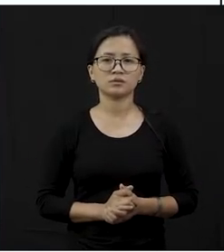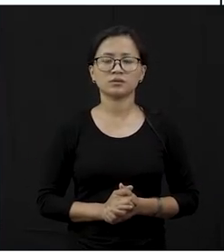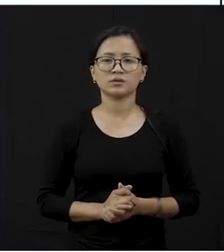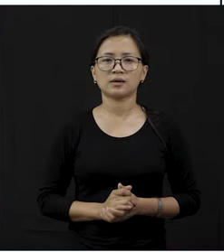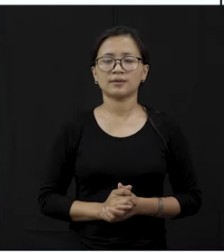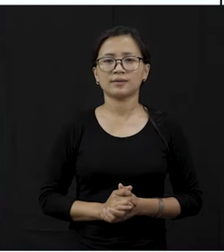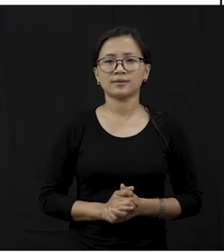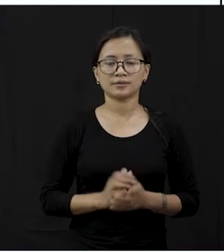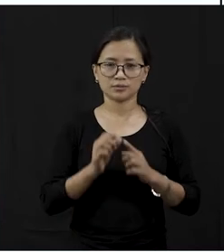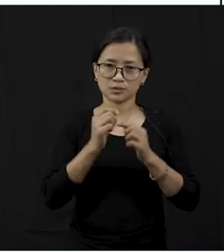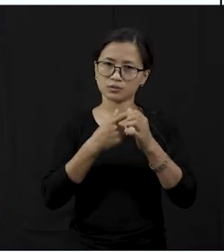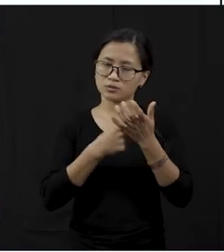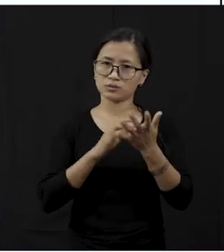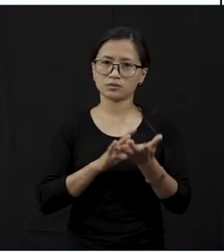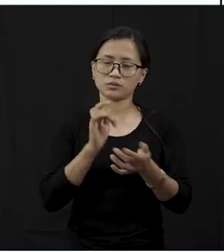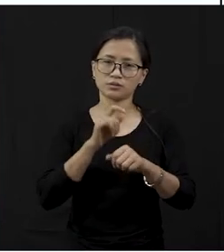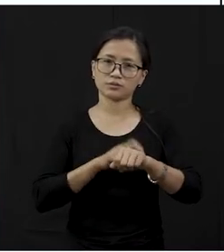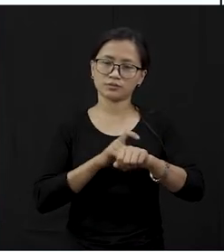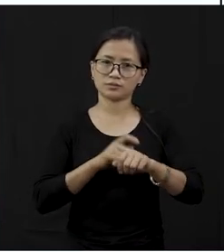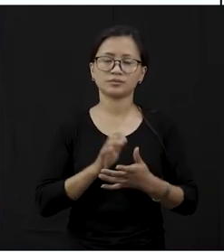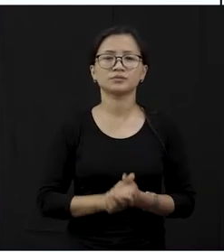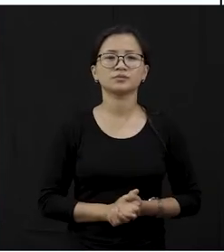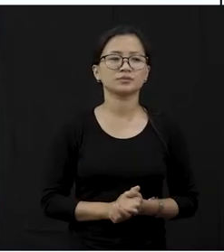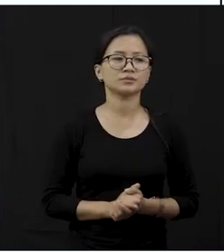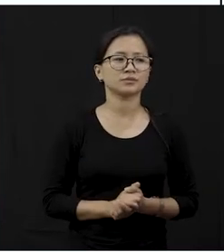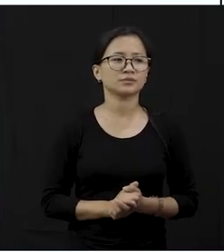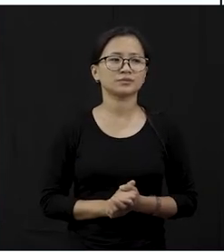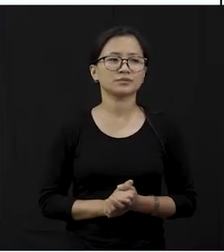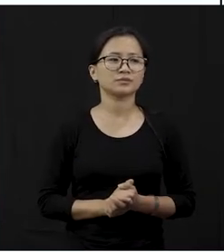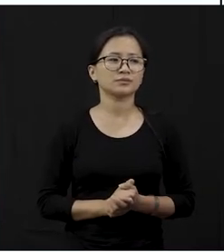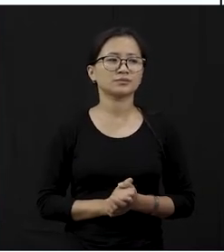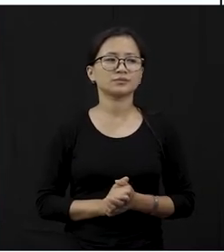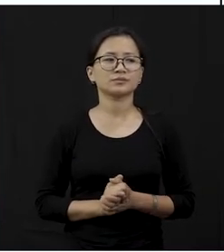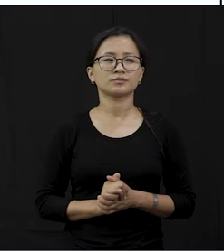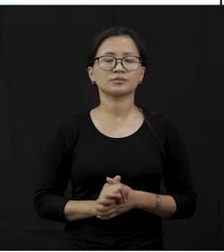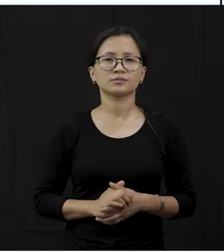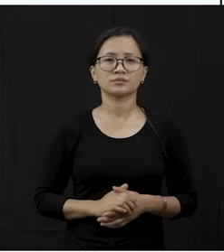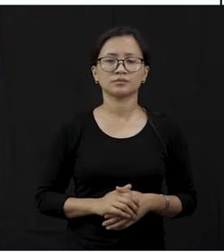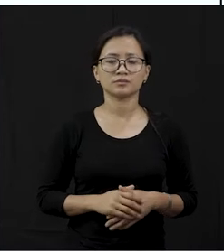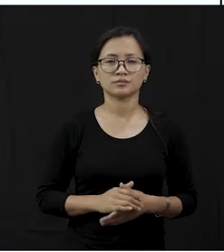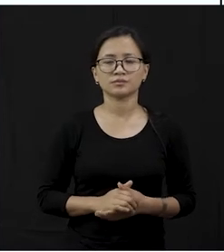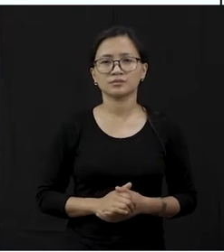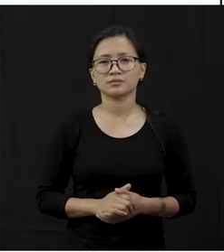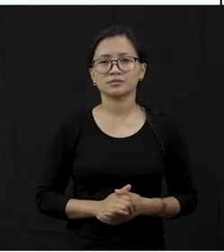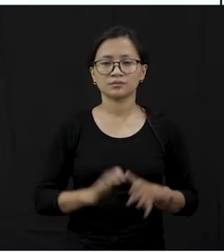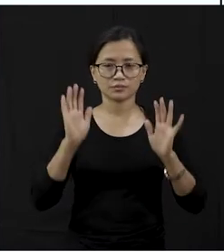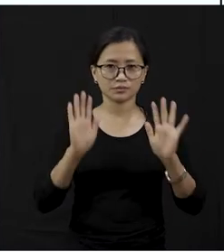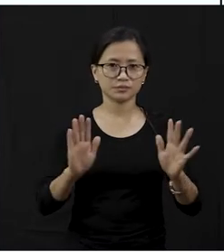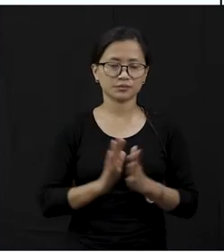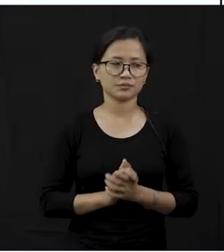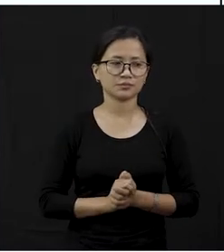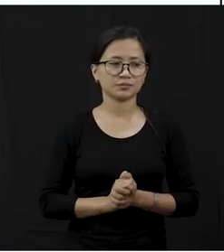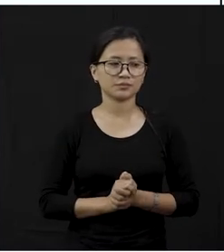is called a burit. Okay, it is separated into two groups, and we called it as burits. So you have